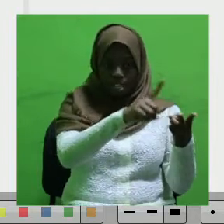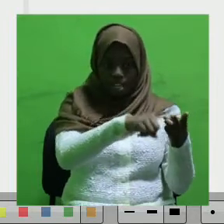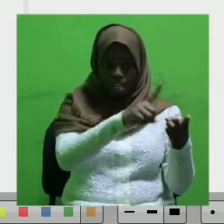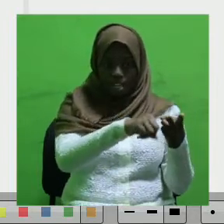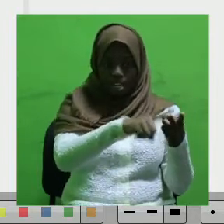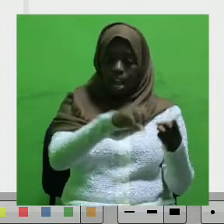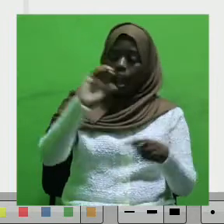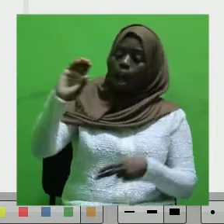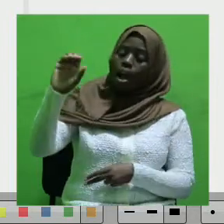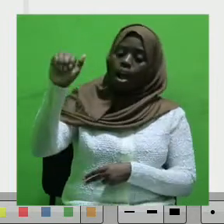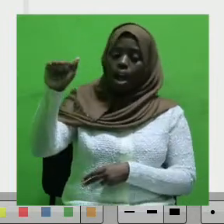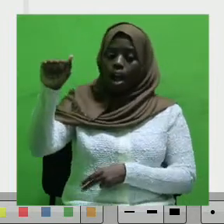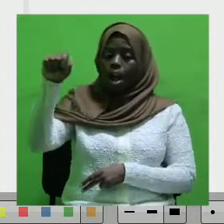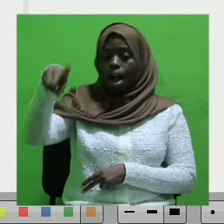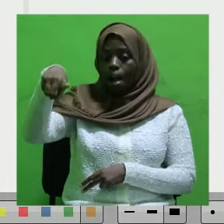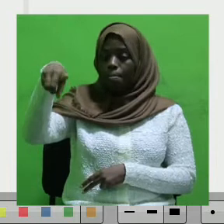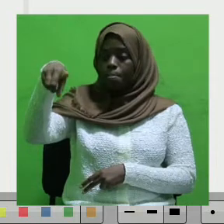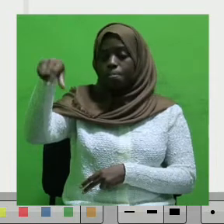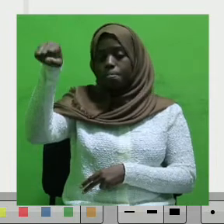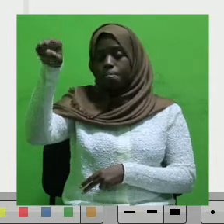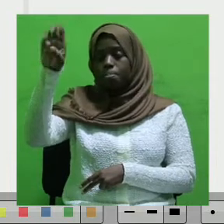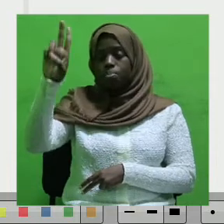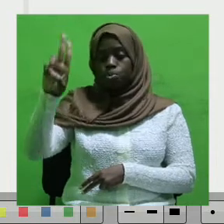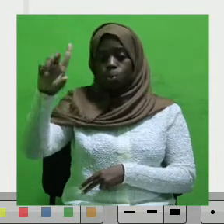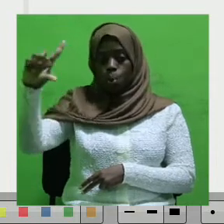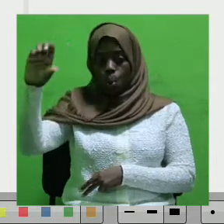Bowman's capsule, in which this is the site for